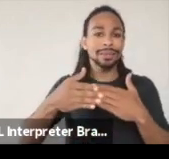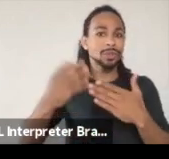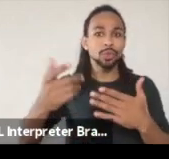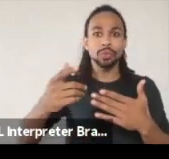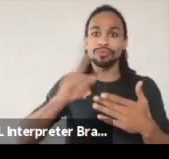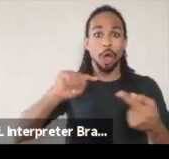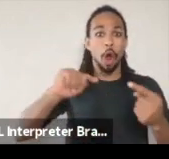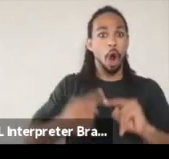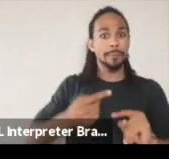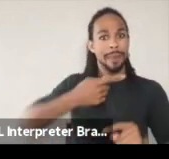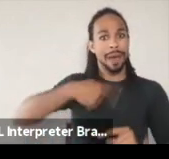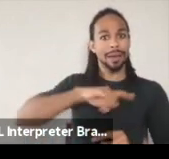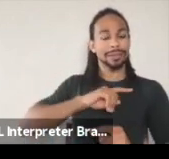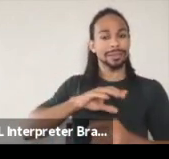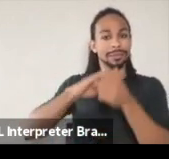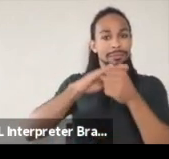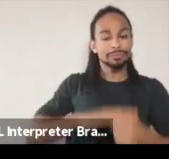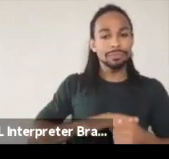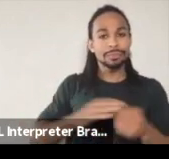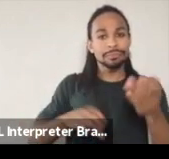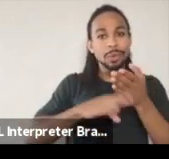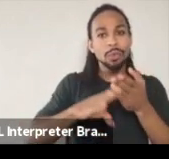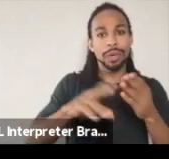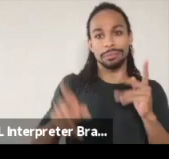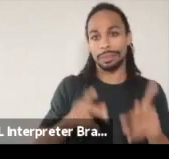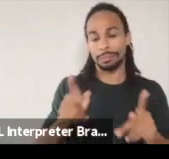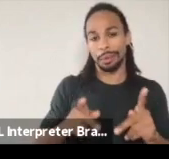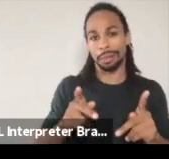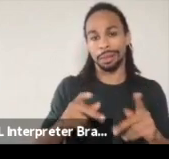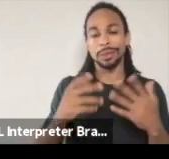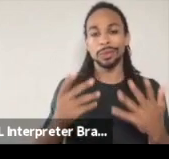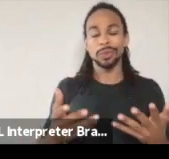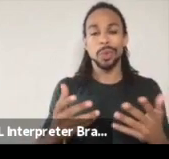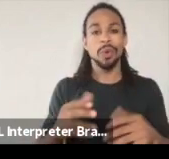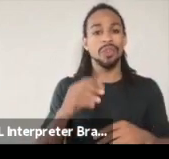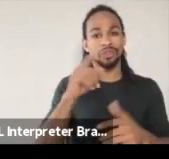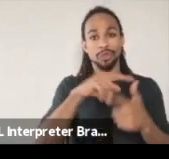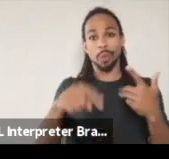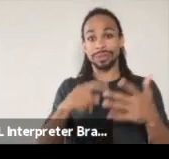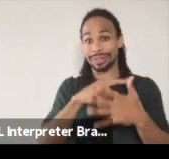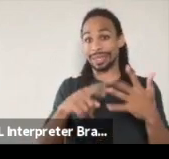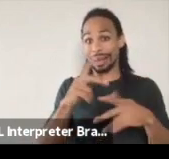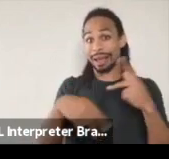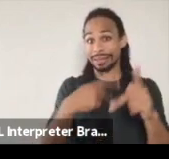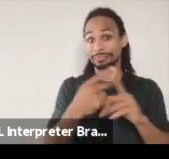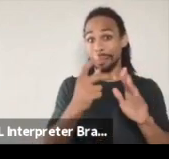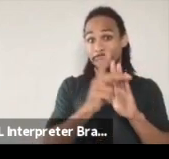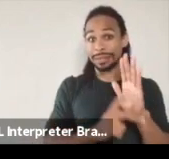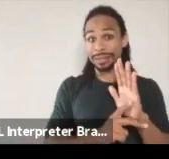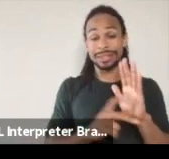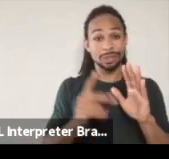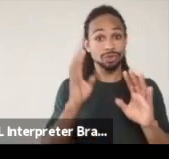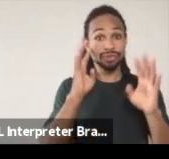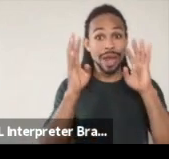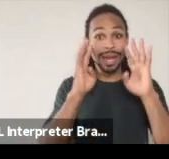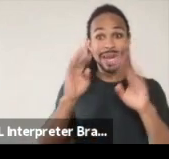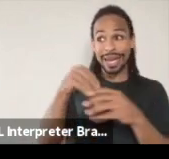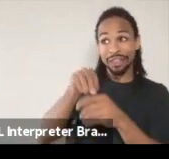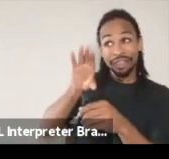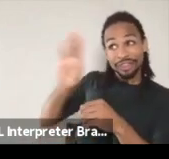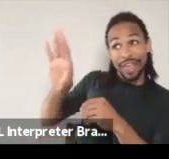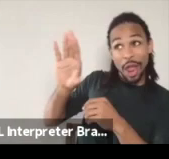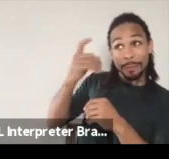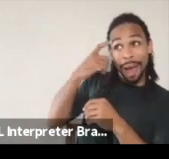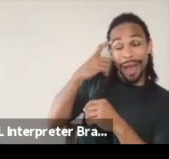or pro-prosecution policies, they actually were created in order, in their mind, to protect survivors